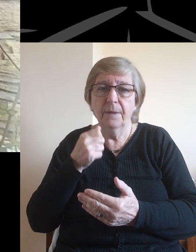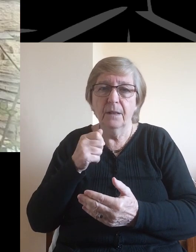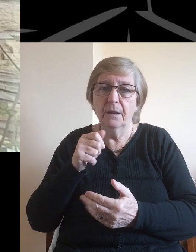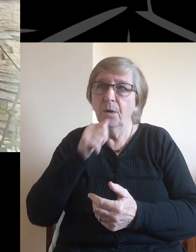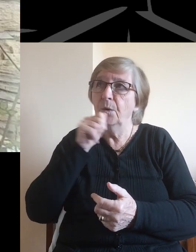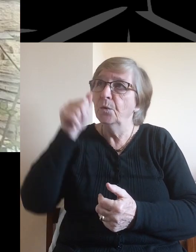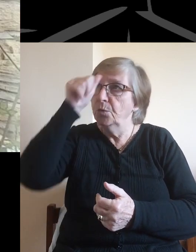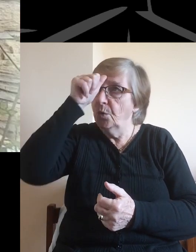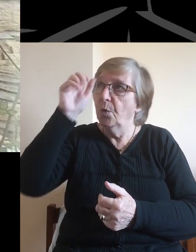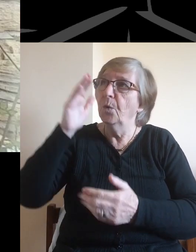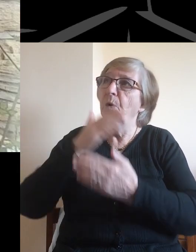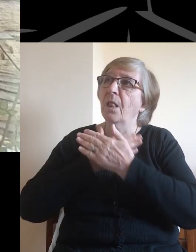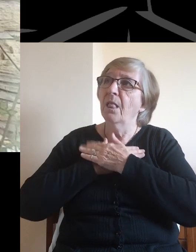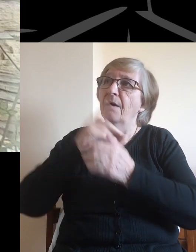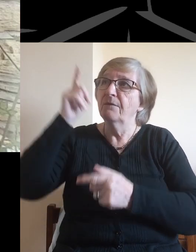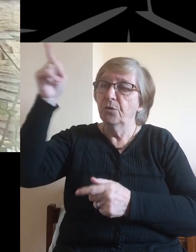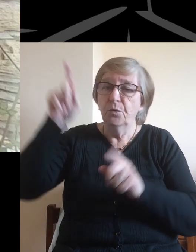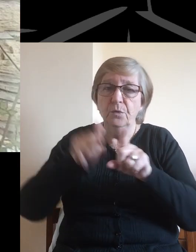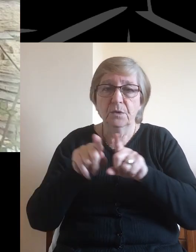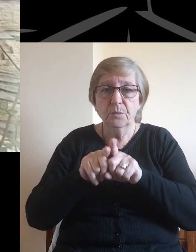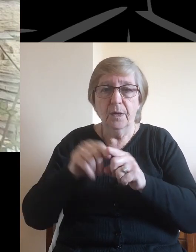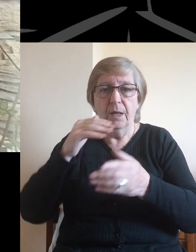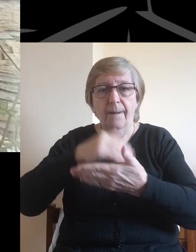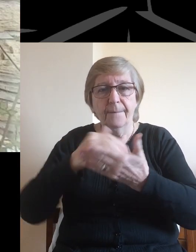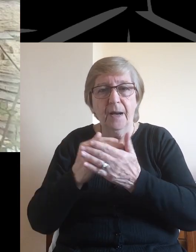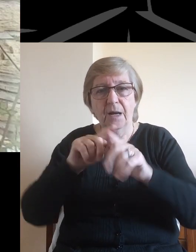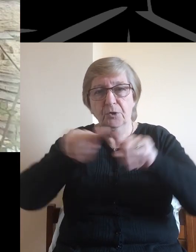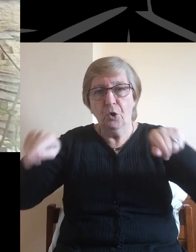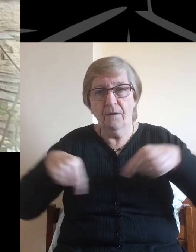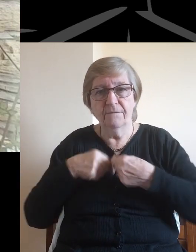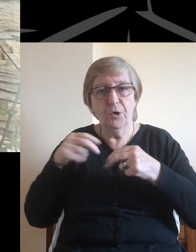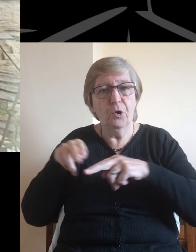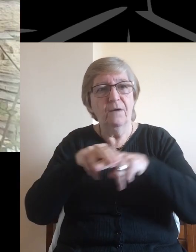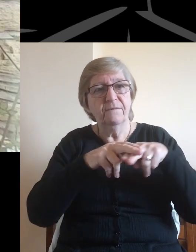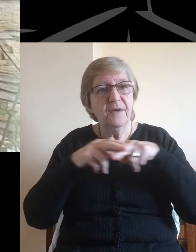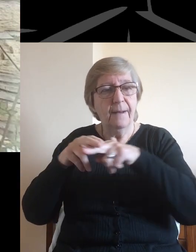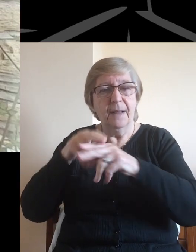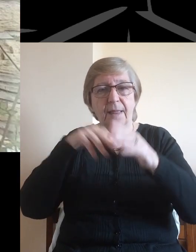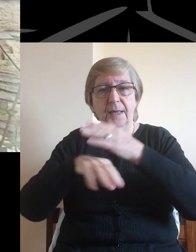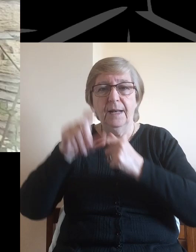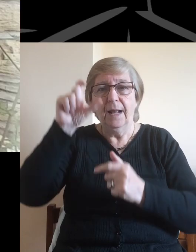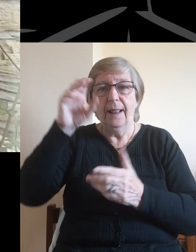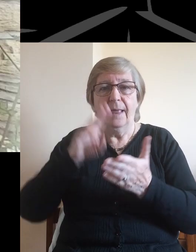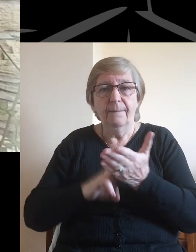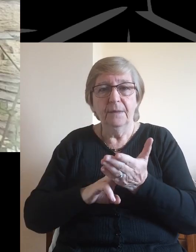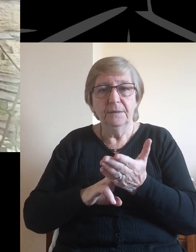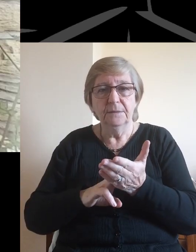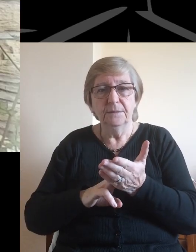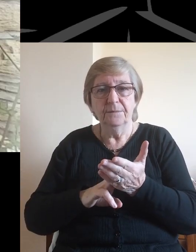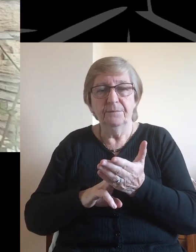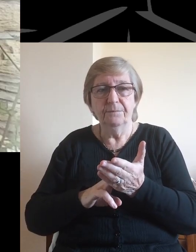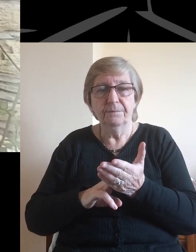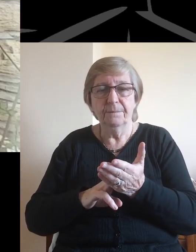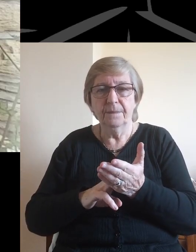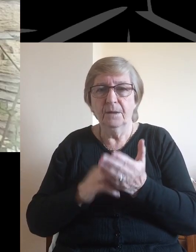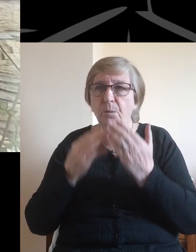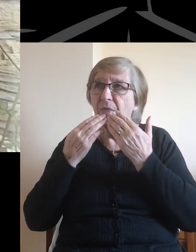others around us who know and love you and who are part of this one family in Christ Jesus our Lord.